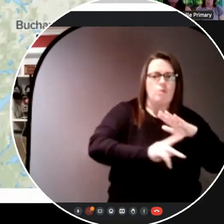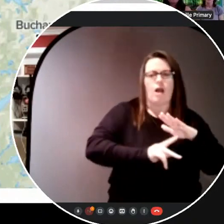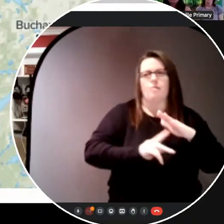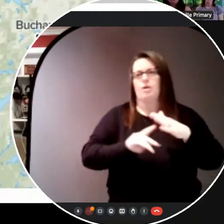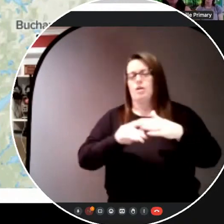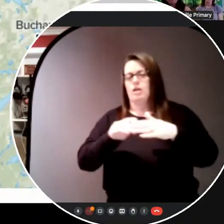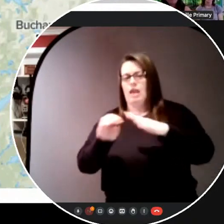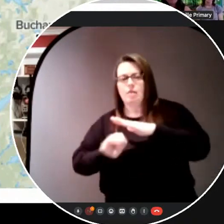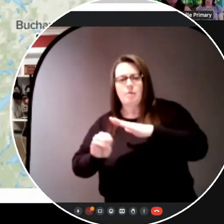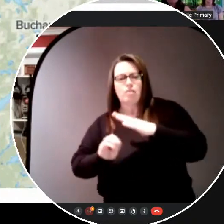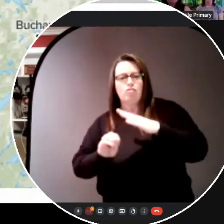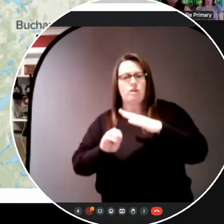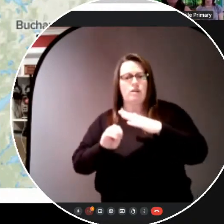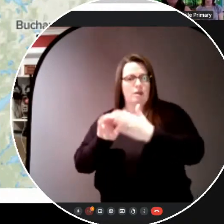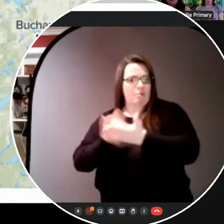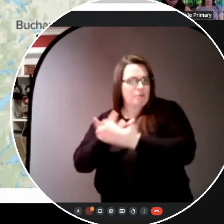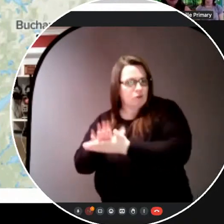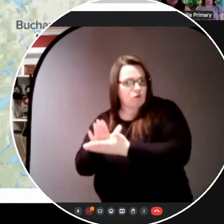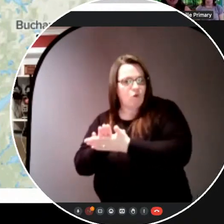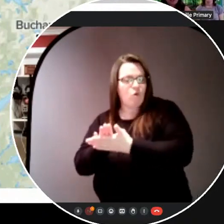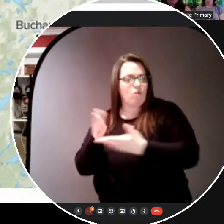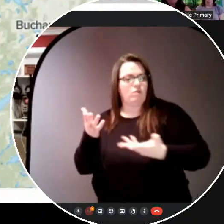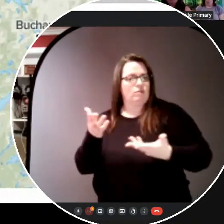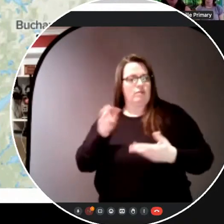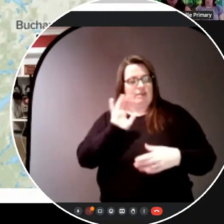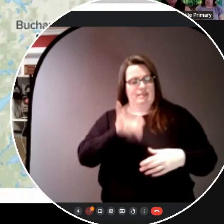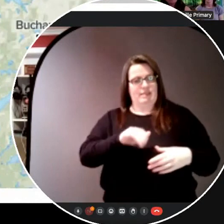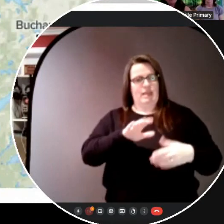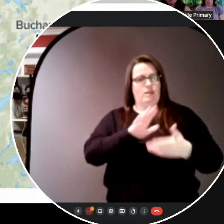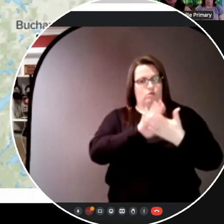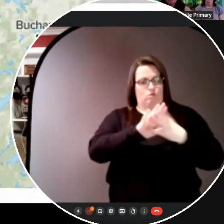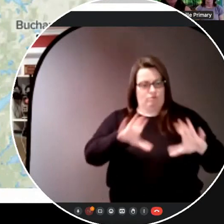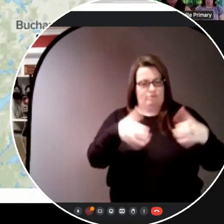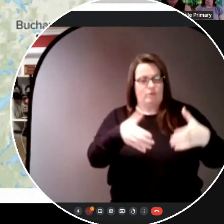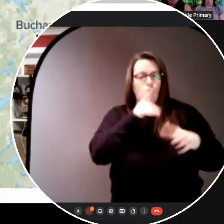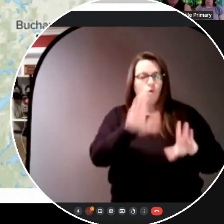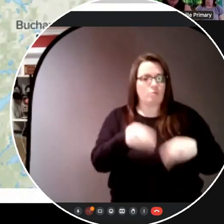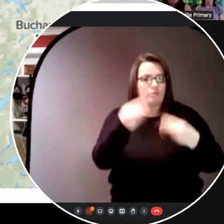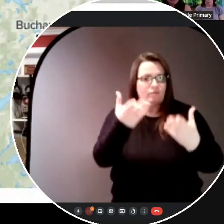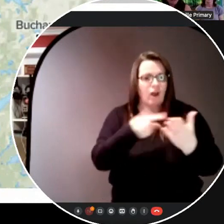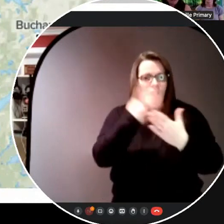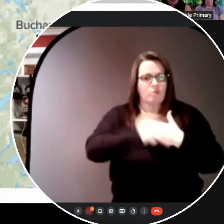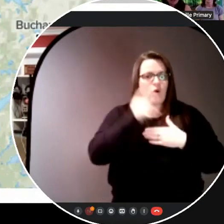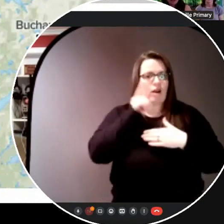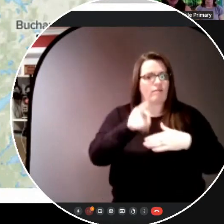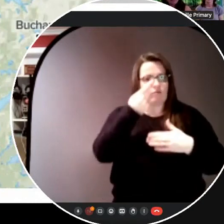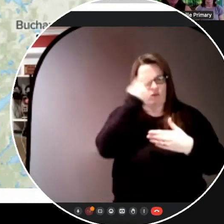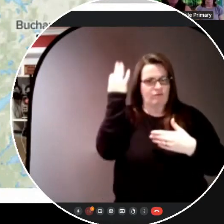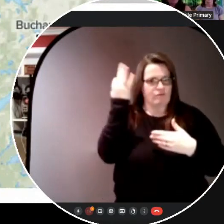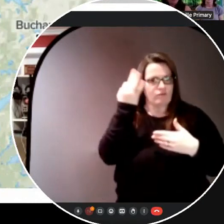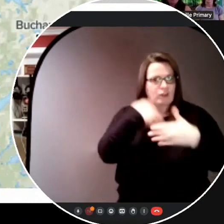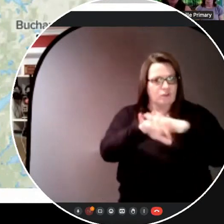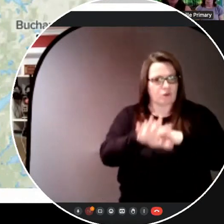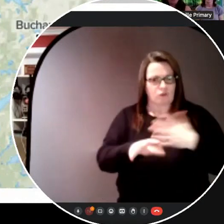School, they're the only family of schools within this region who do offer this programming. So if not Stephenville Primary,